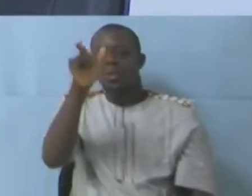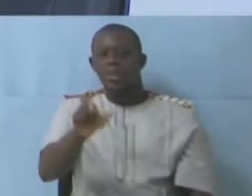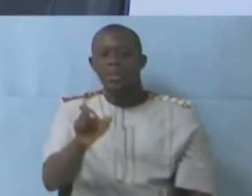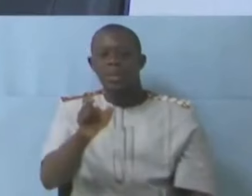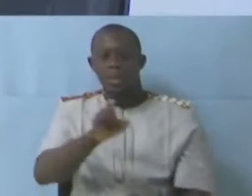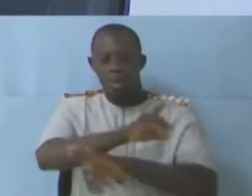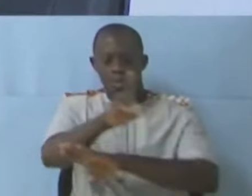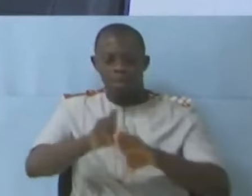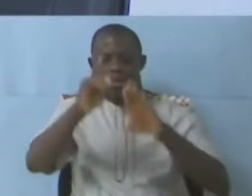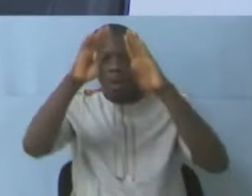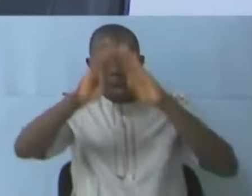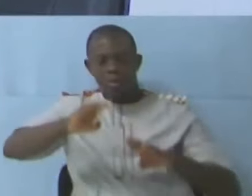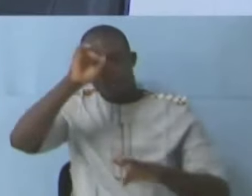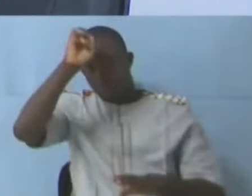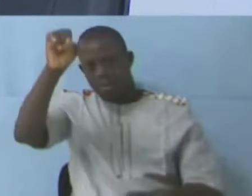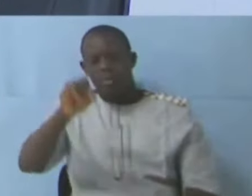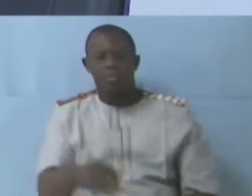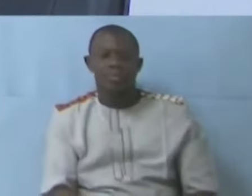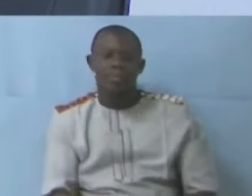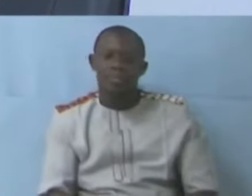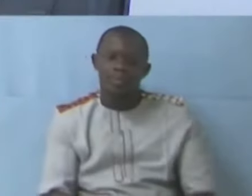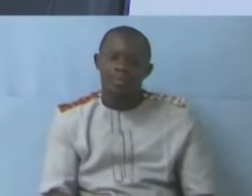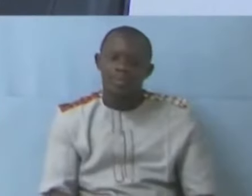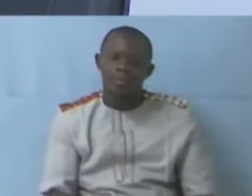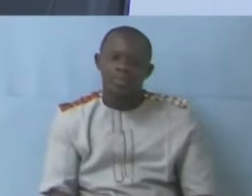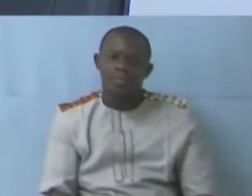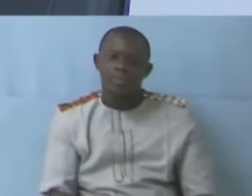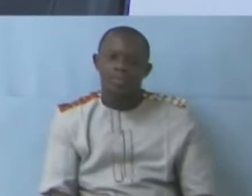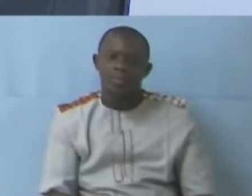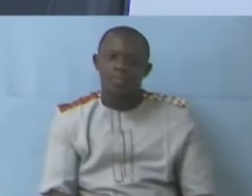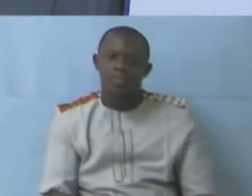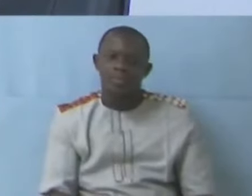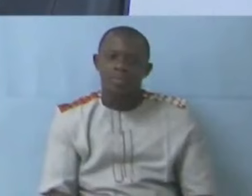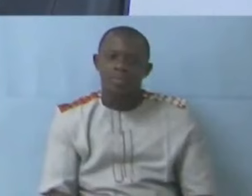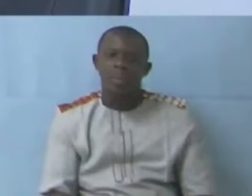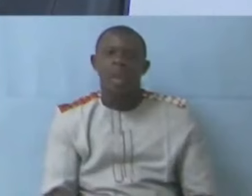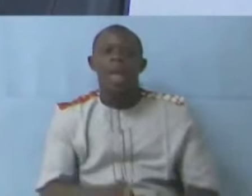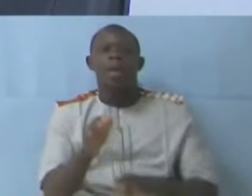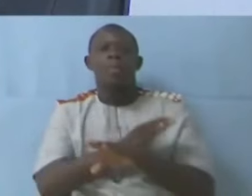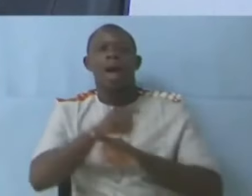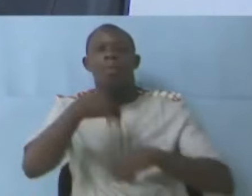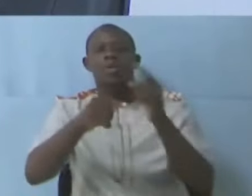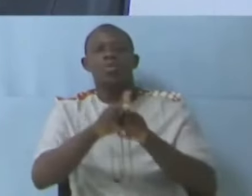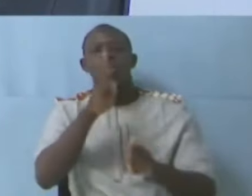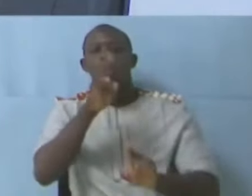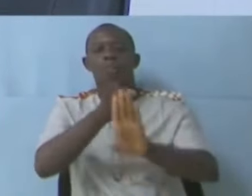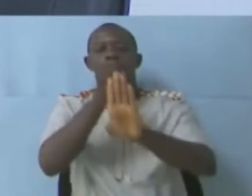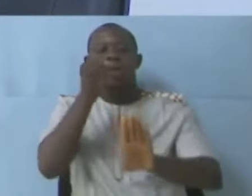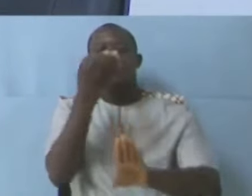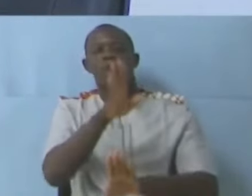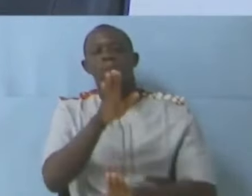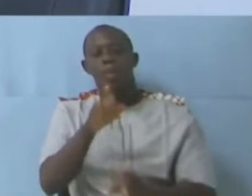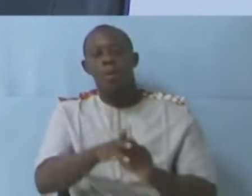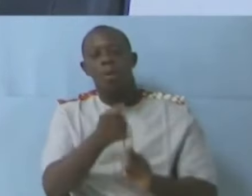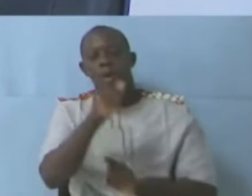State House? Lan la won State House? Then I think he was the counter terrorism commander. A time bo moy counter terrorist commander won nek